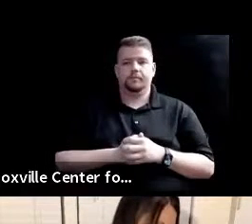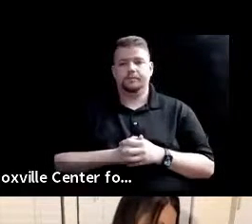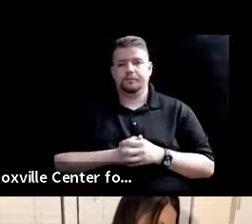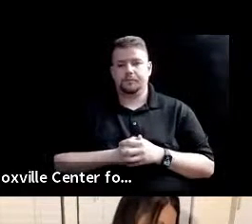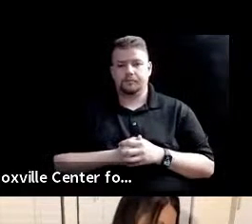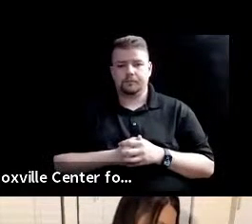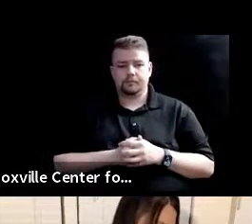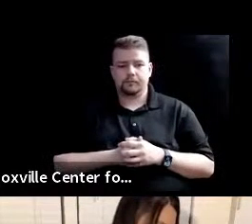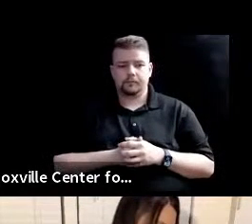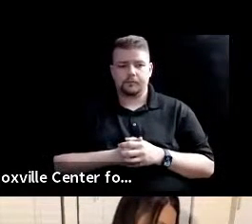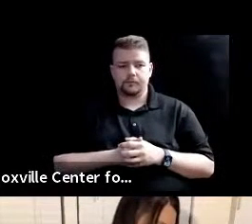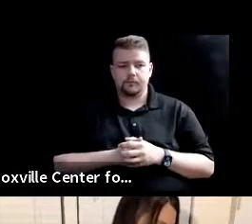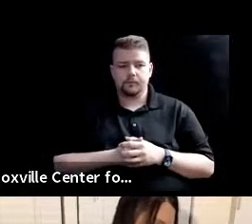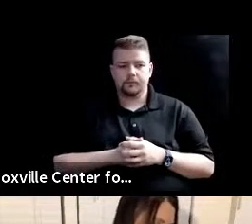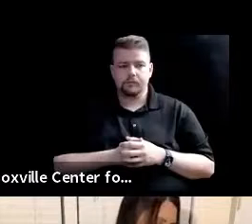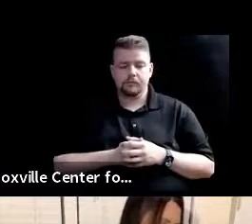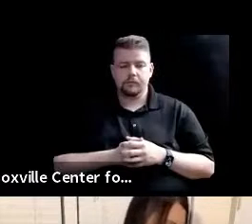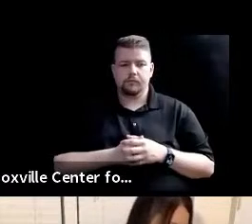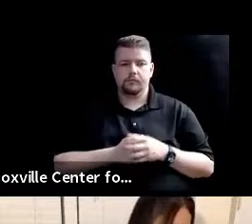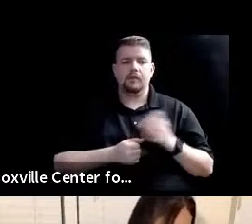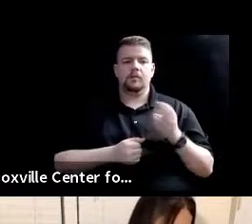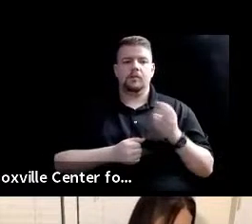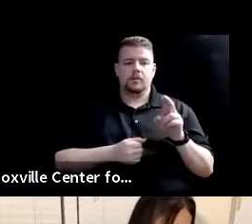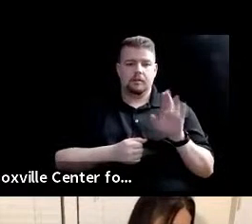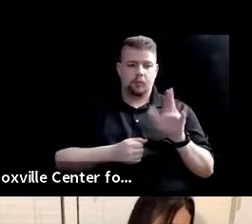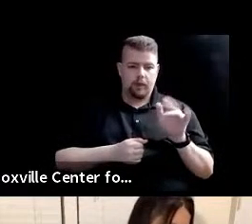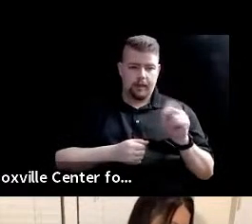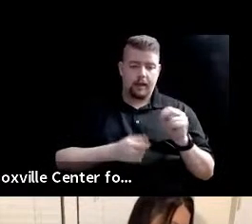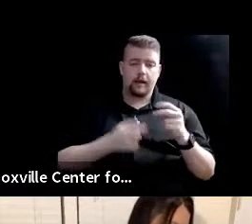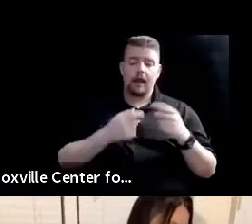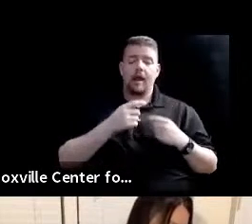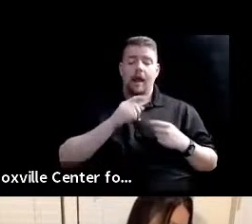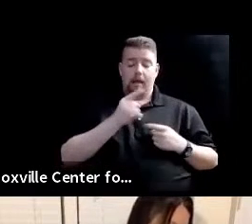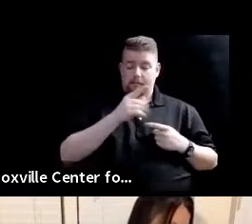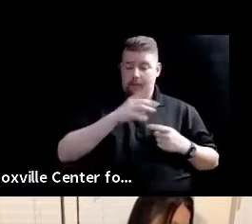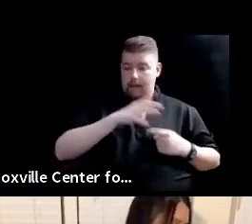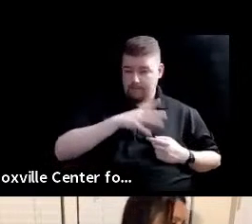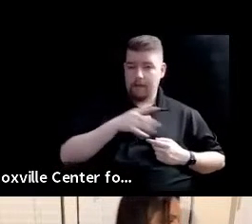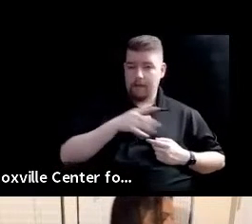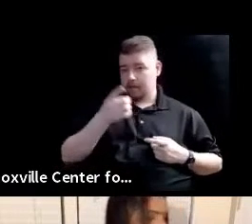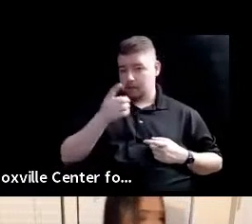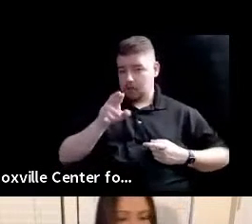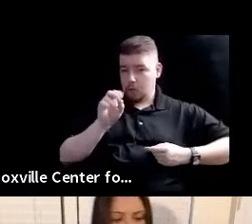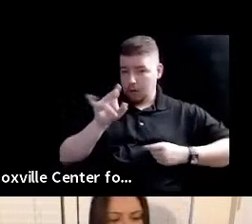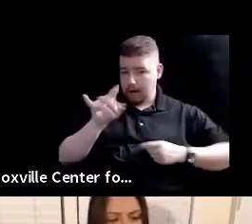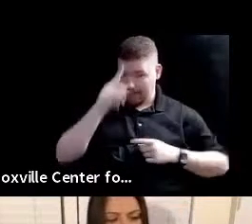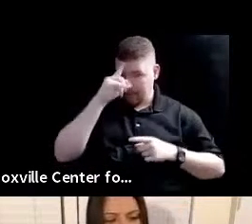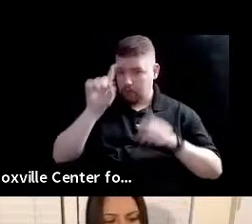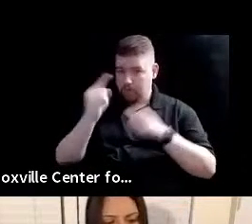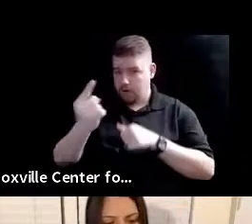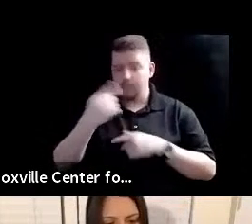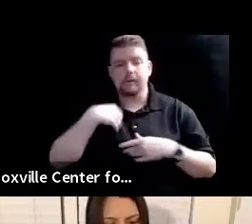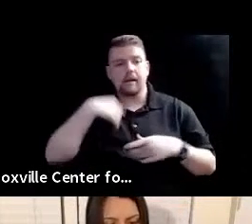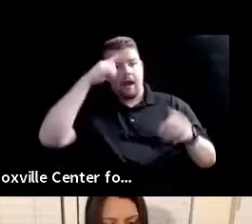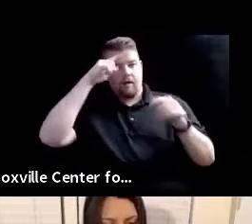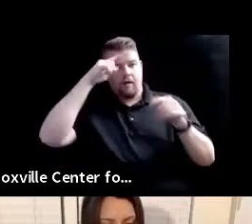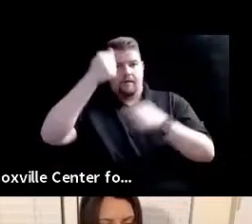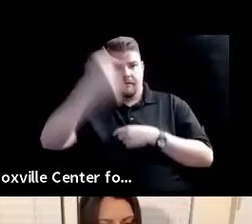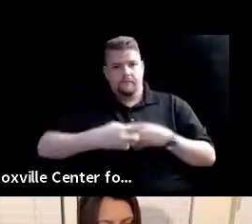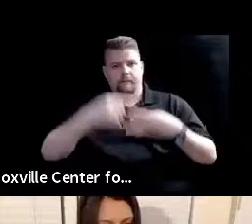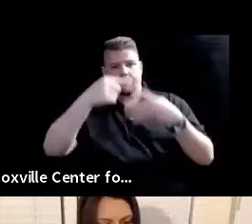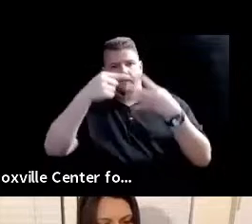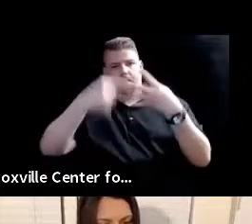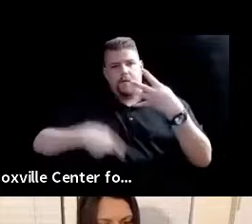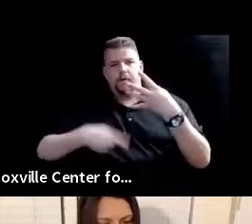that we As would the be. second, I'm fine with those. Dr. O'Brien, I believe you were the first. I am in agreement with all 4 of